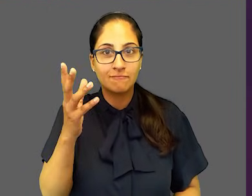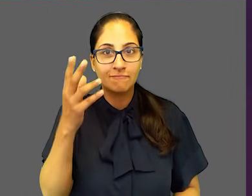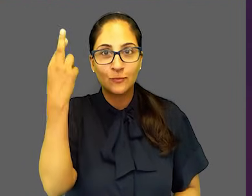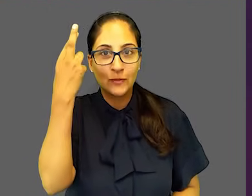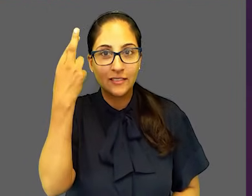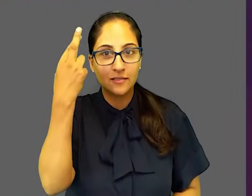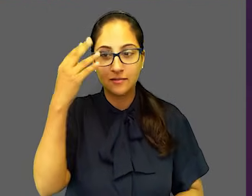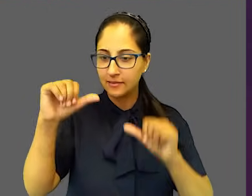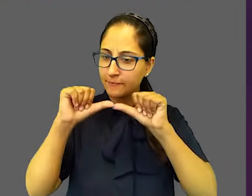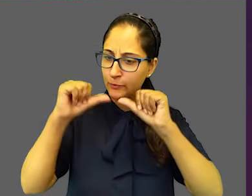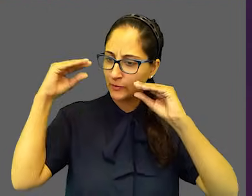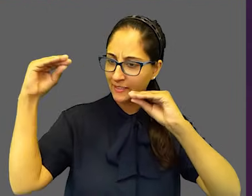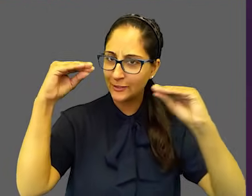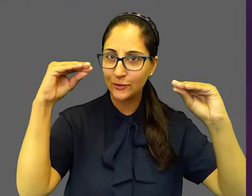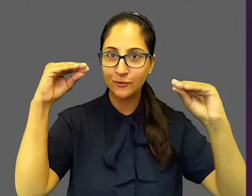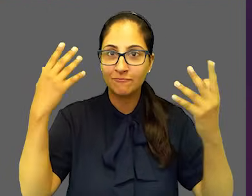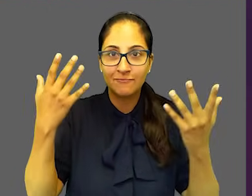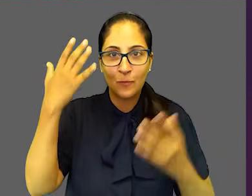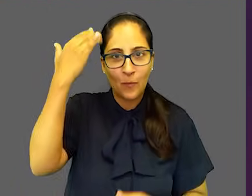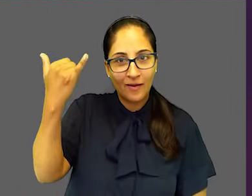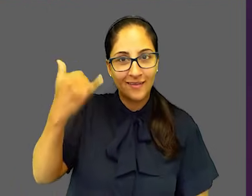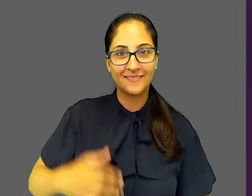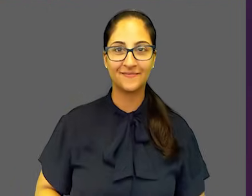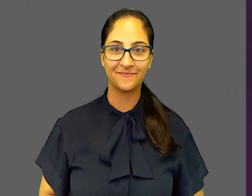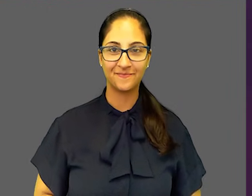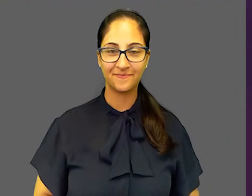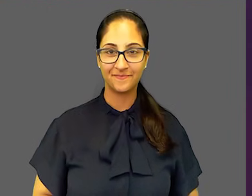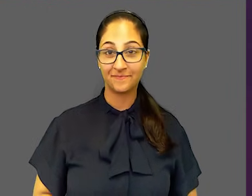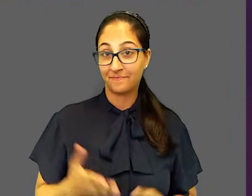passion and the drive going? So